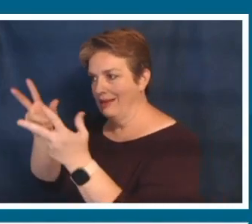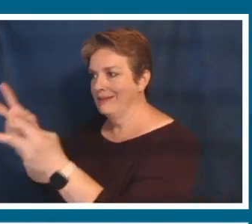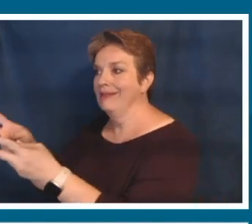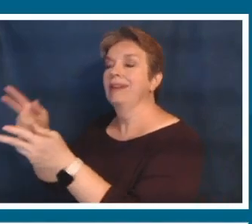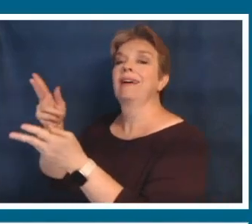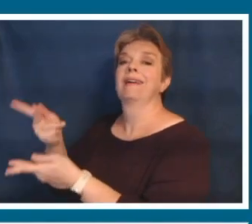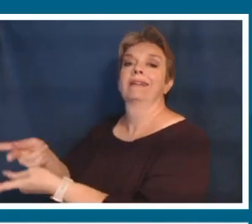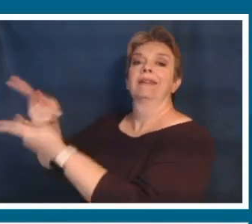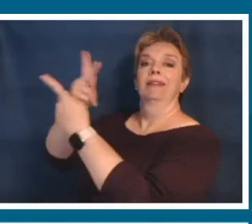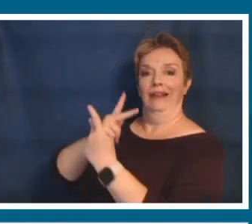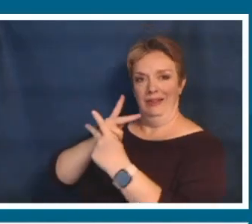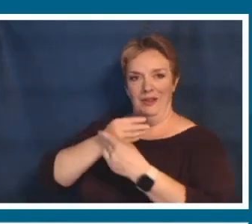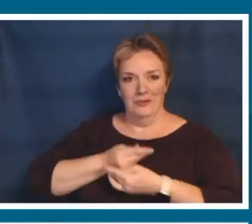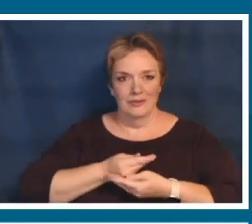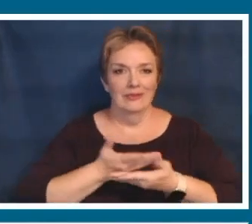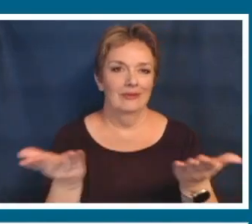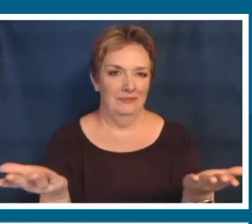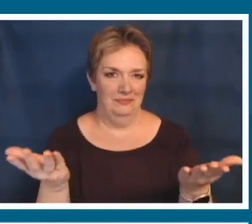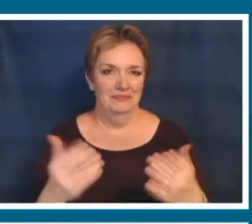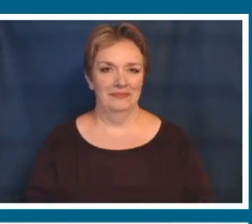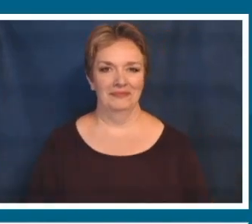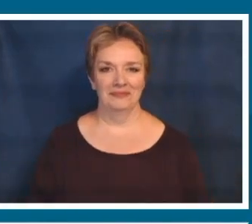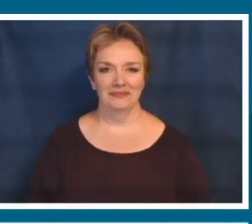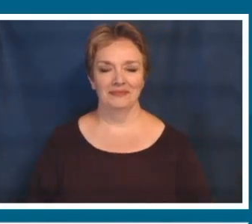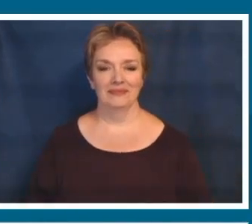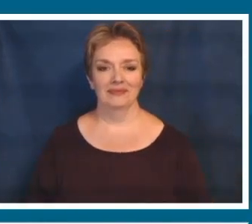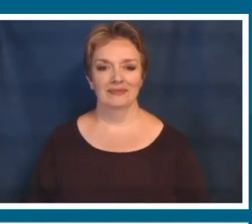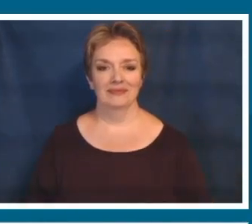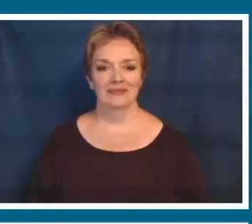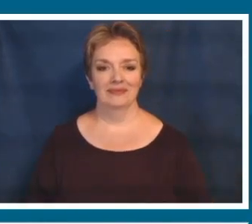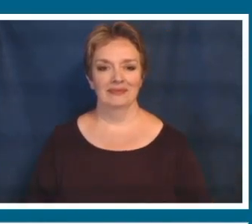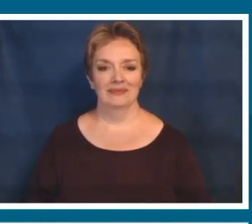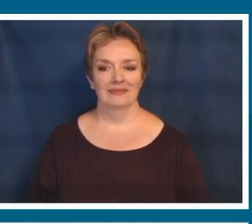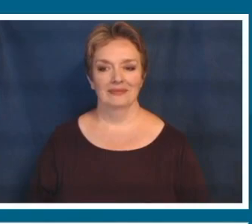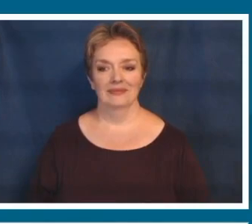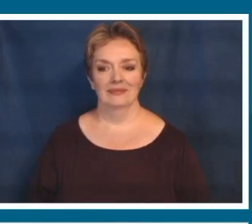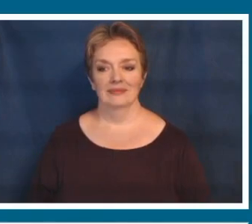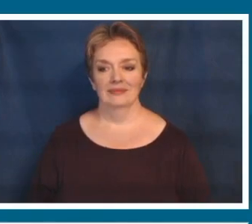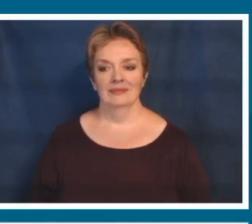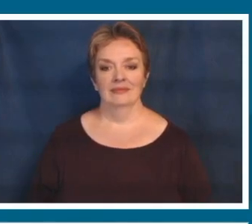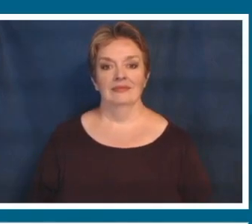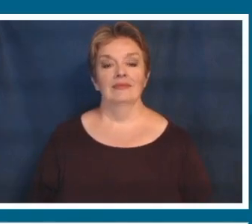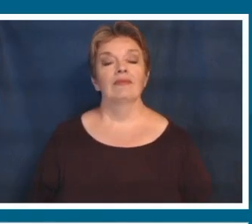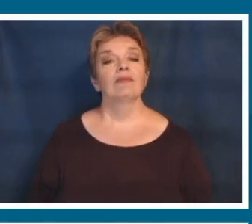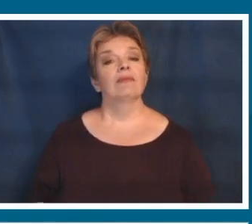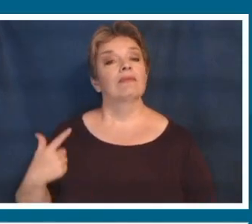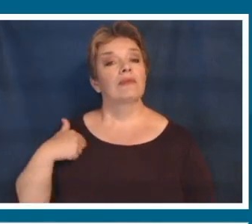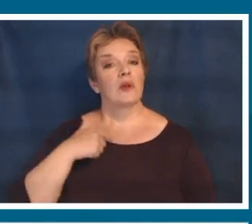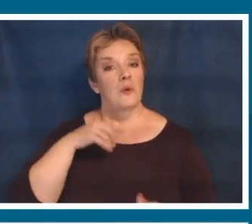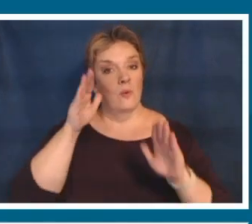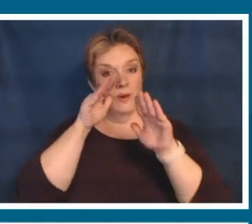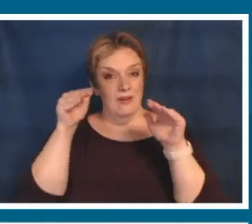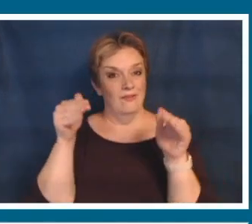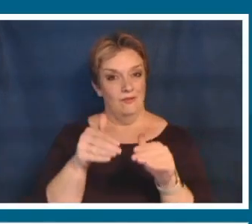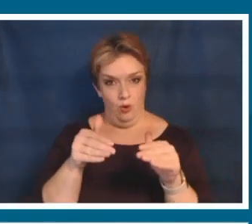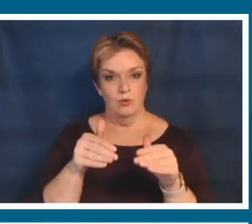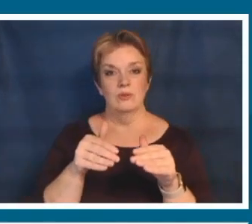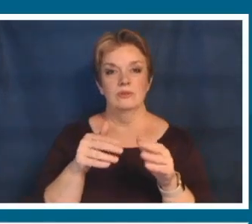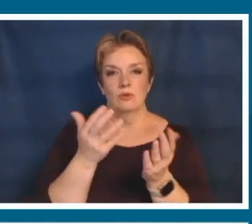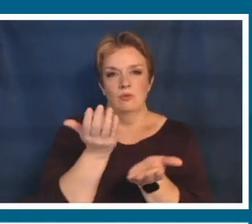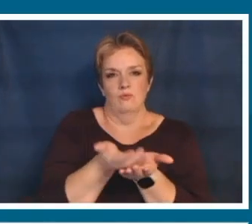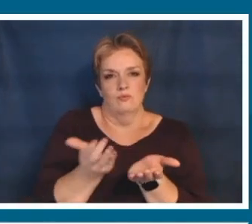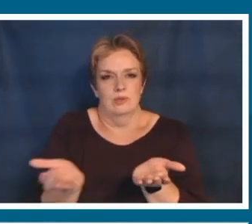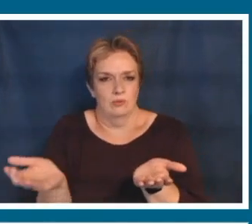to you. We focus particularly on resources, as I mentioned, for teaching multilingual learners